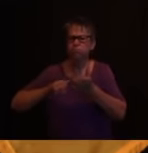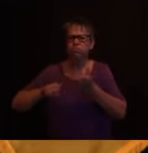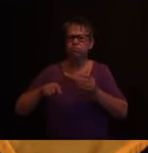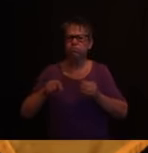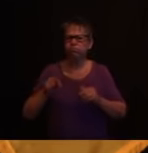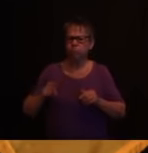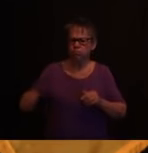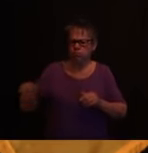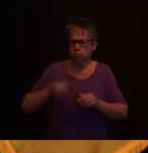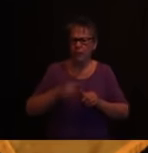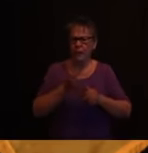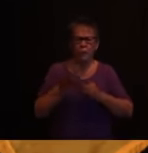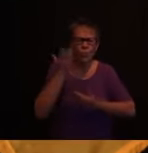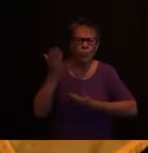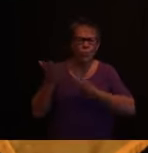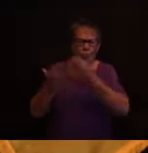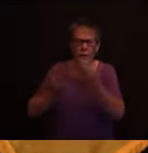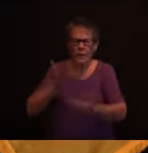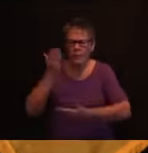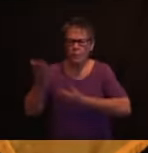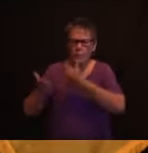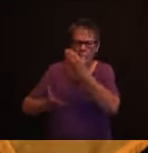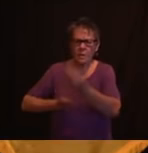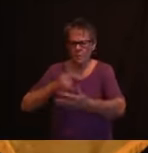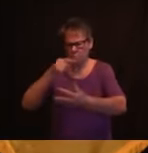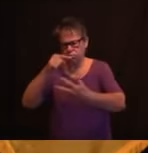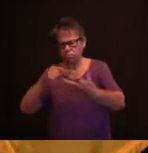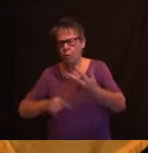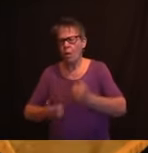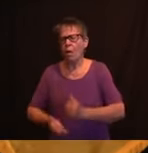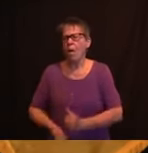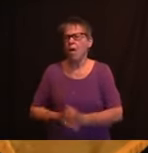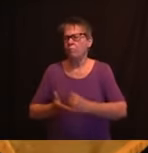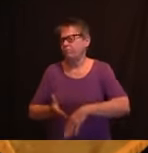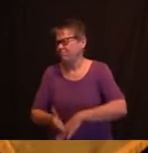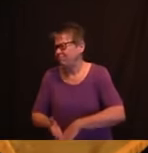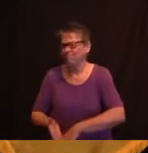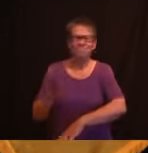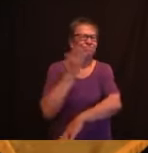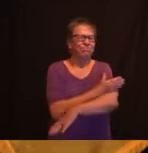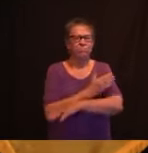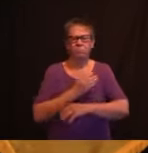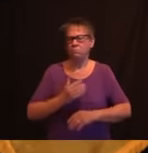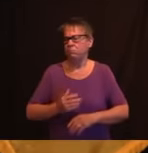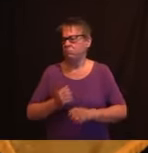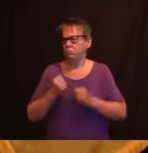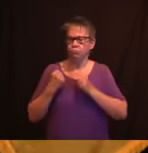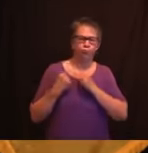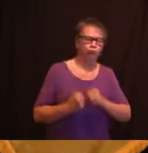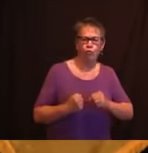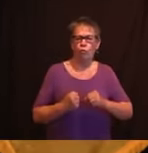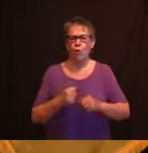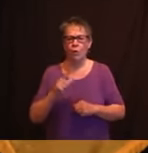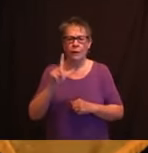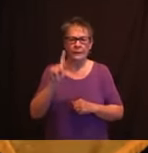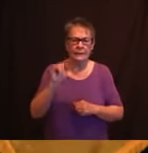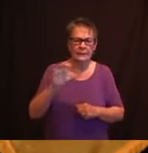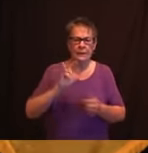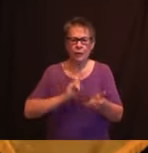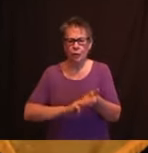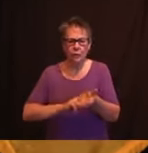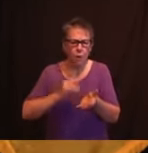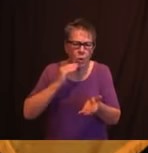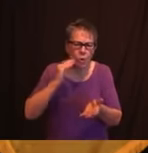system here in New Jersey. Nursing homes care for our most vulnerable residents, our mothers, fathers,